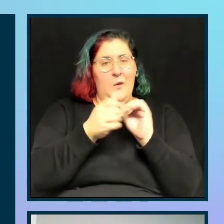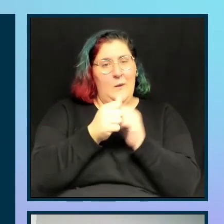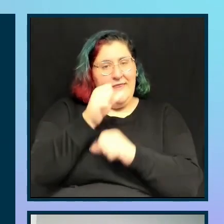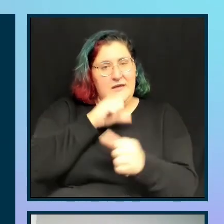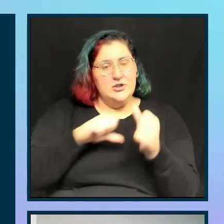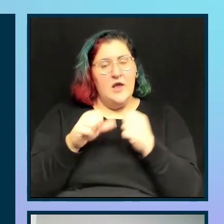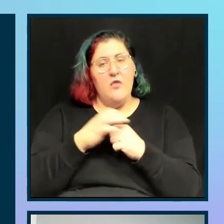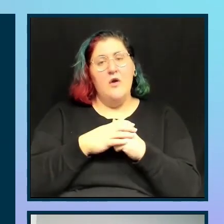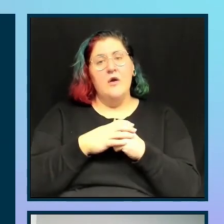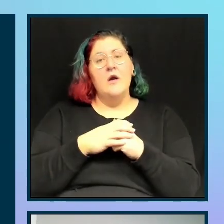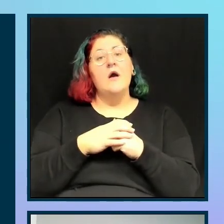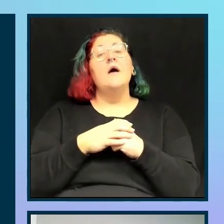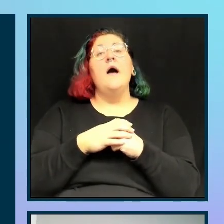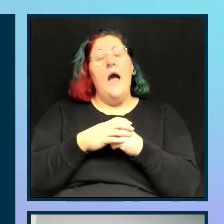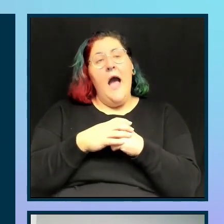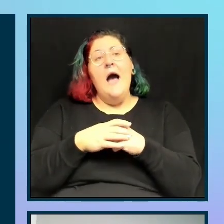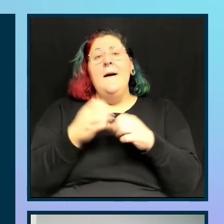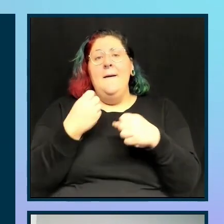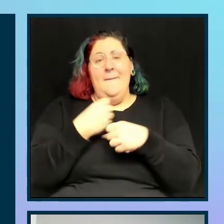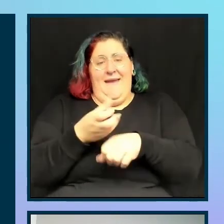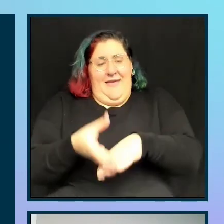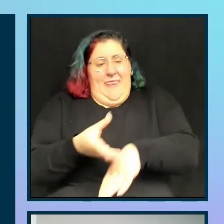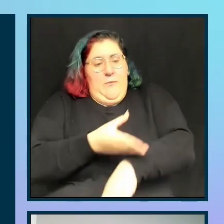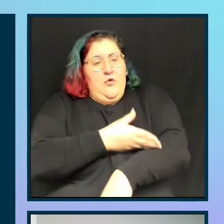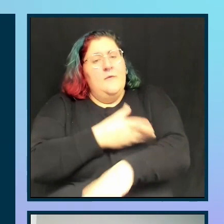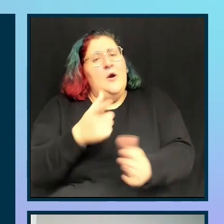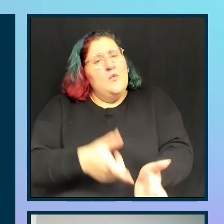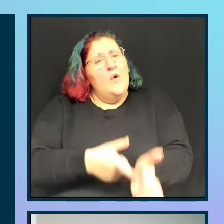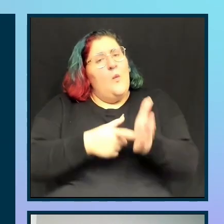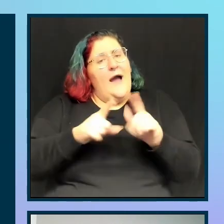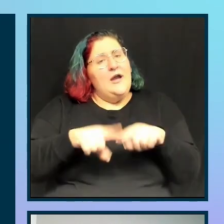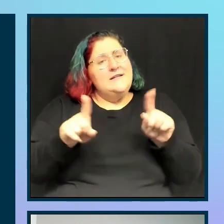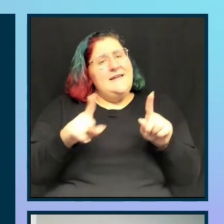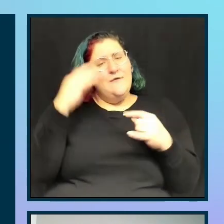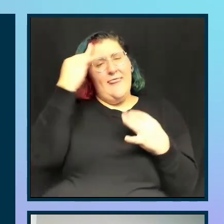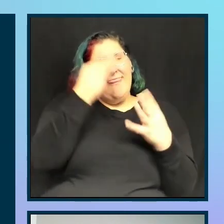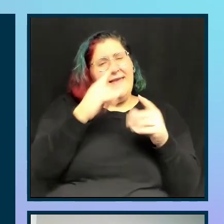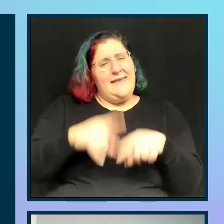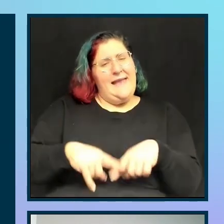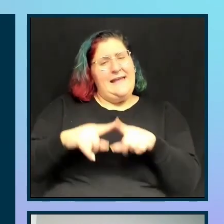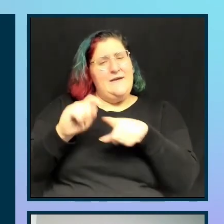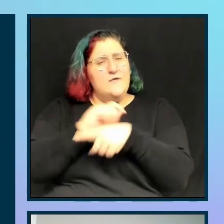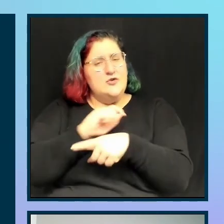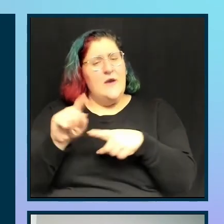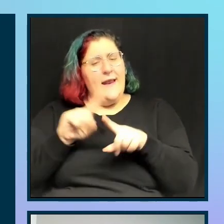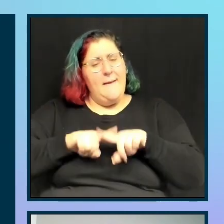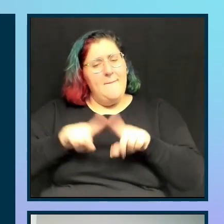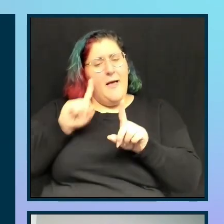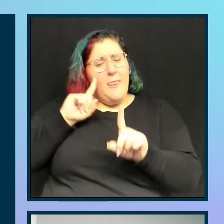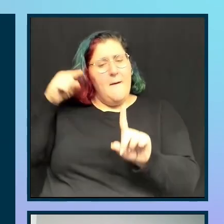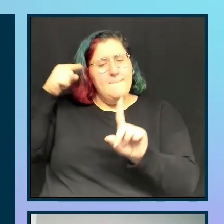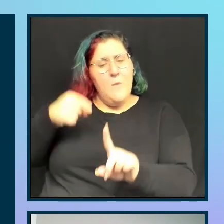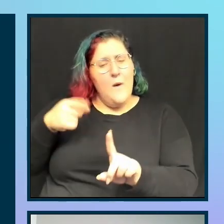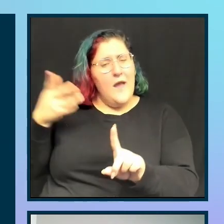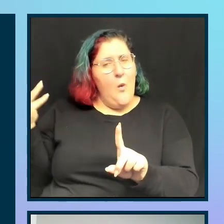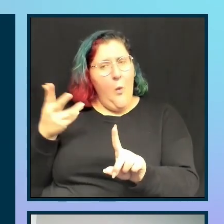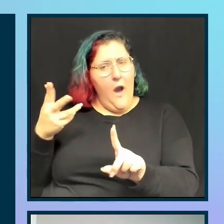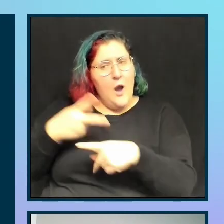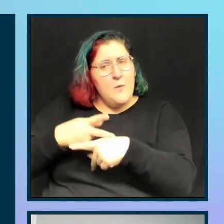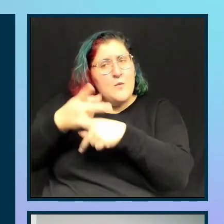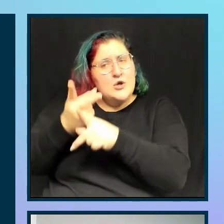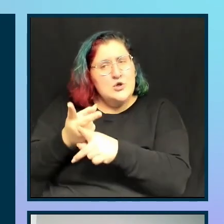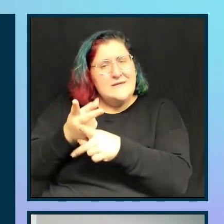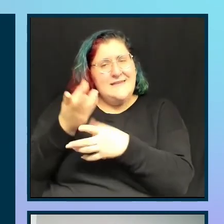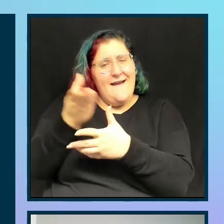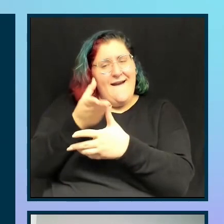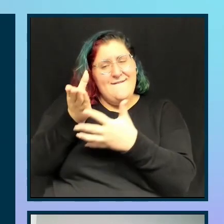different thinking and different training, but they all are based upon, when producing accessible files, understanding what the accessible